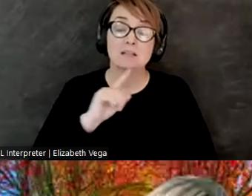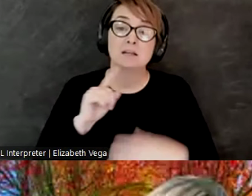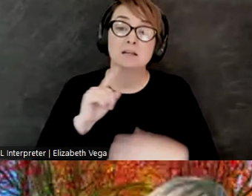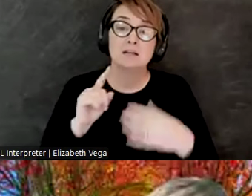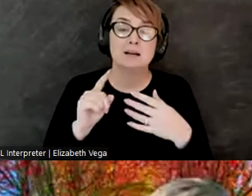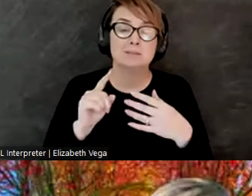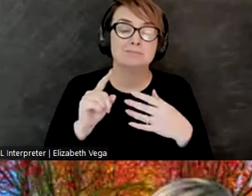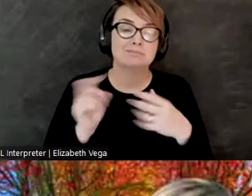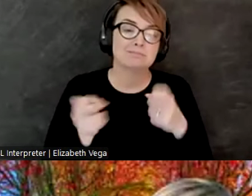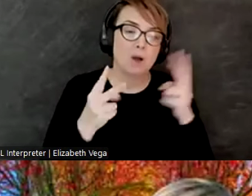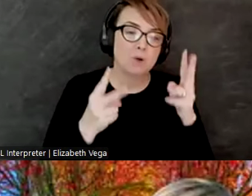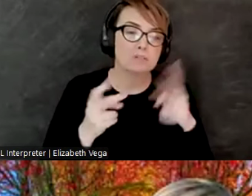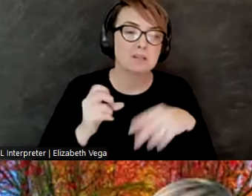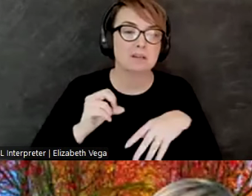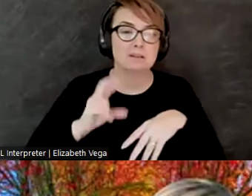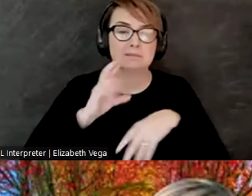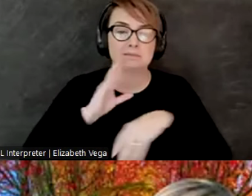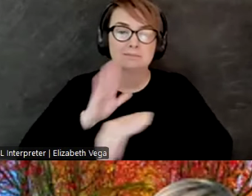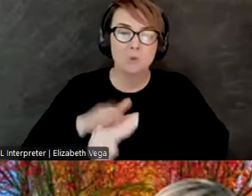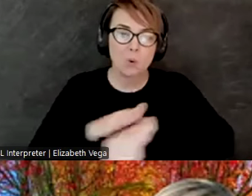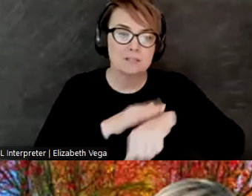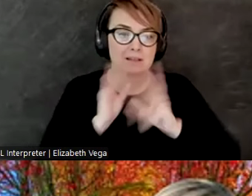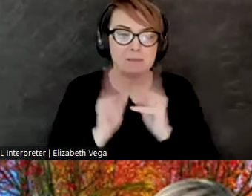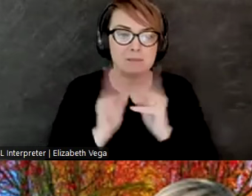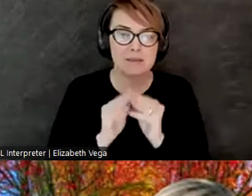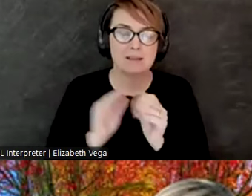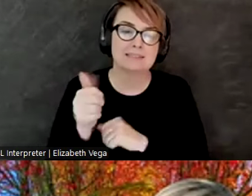of a meeting 10 days in advance,